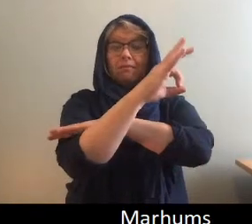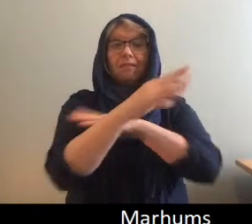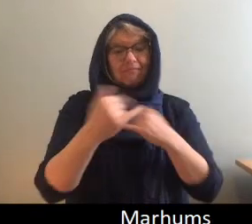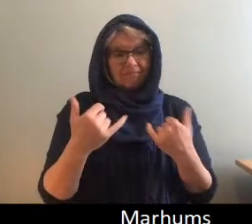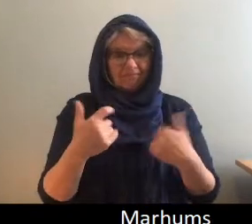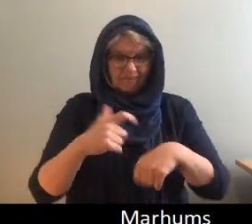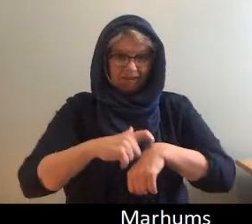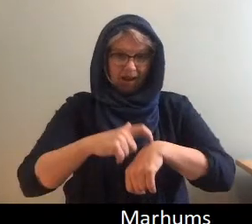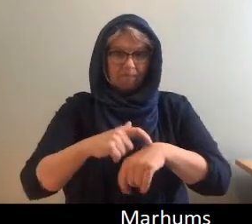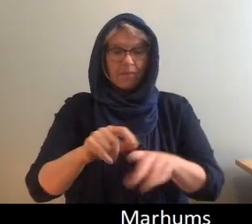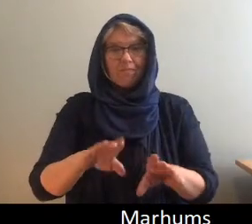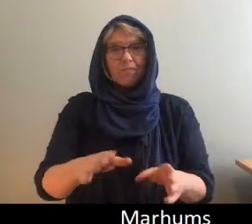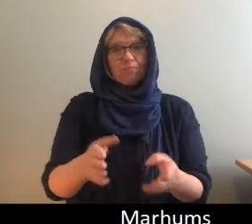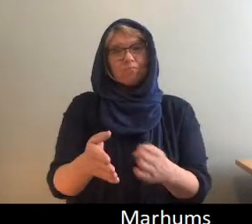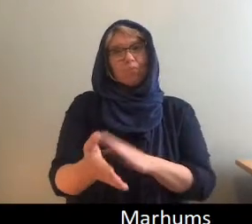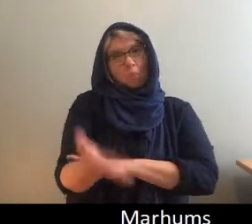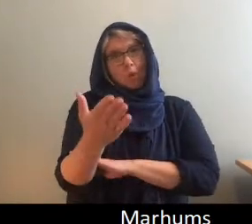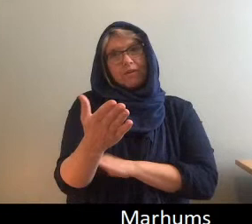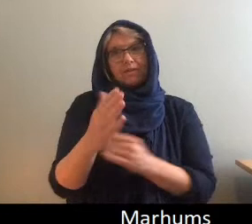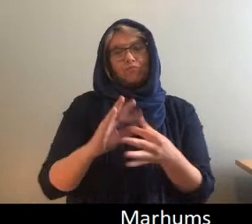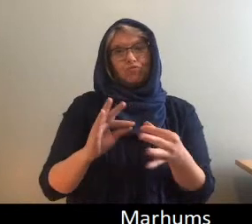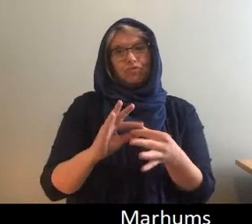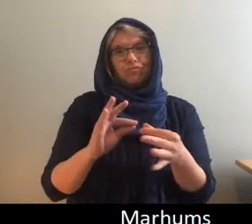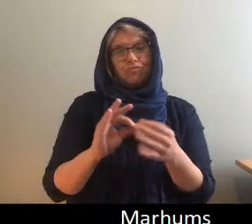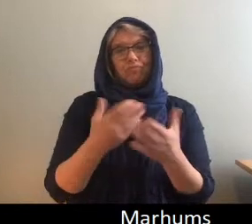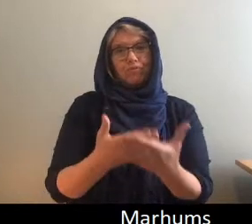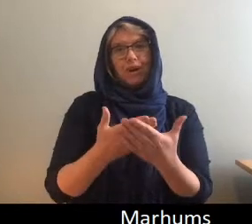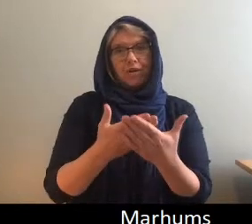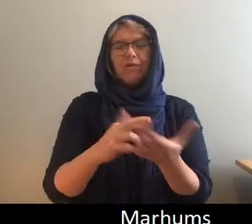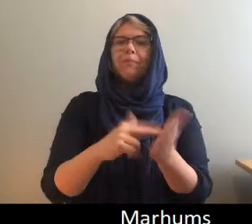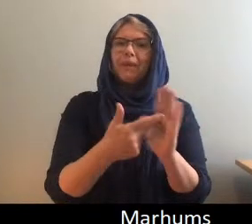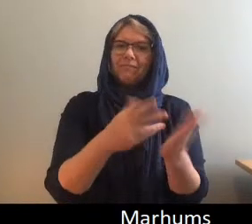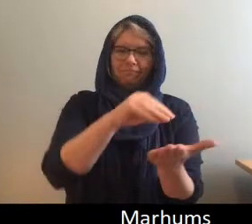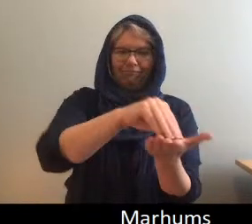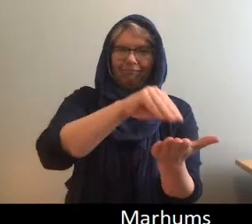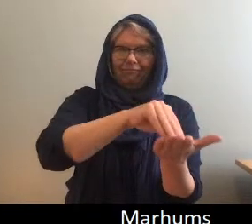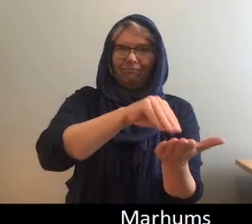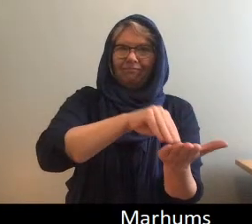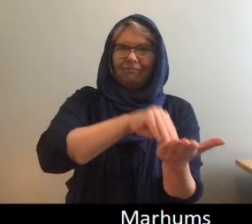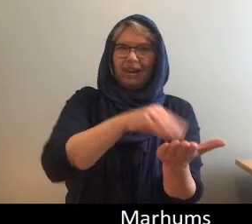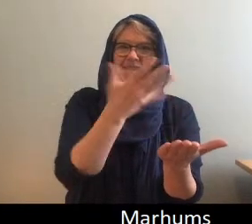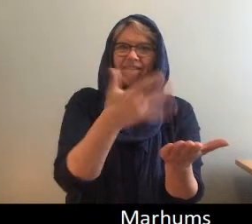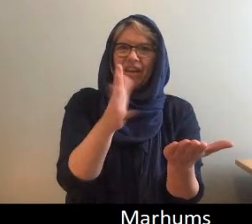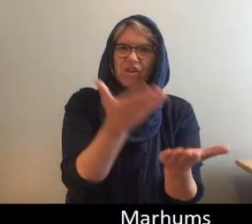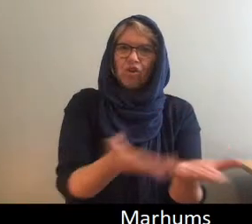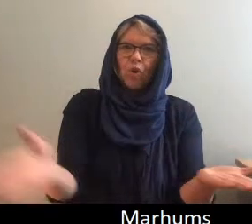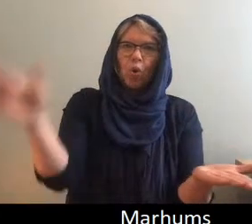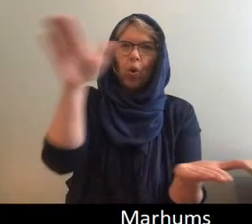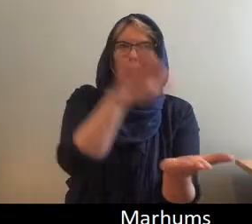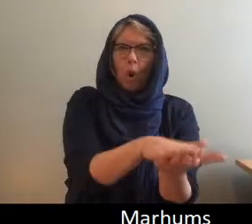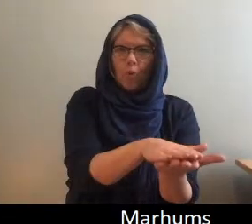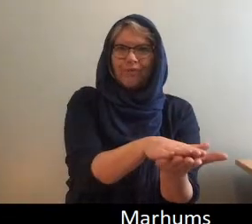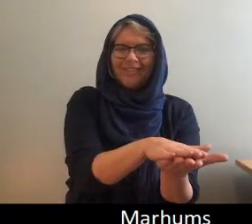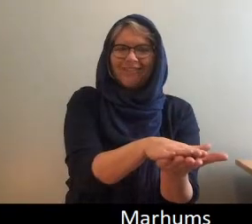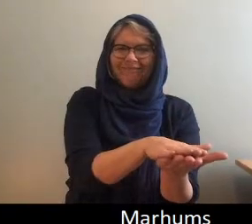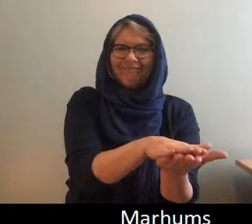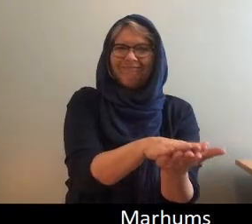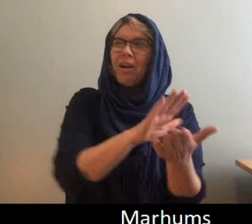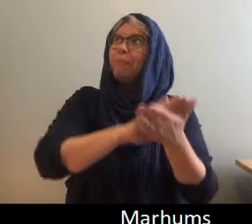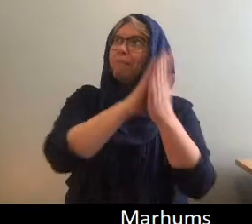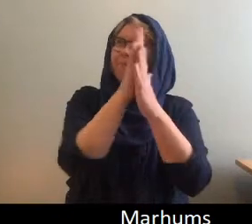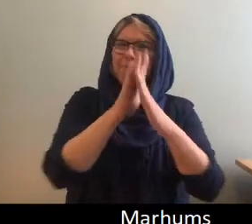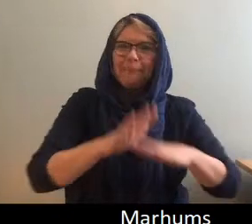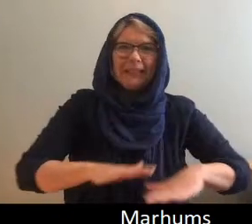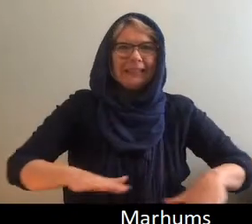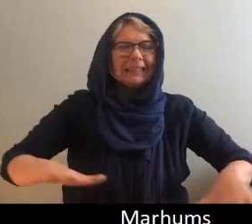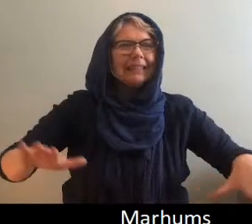brief discussion in two sessions on the chapter, the Suratul Qadr, the chapter of greatness, of honor, the chapter